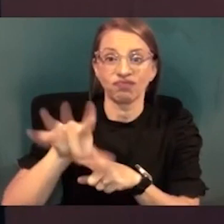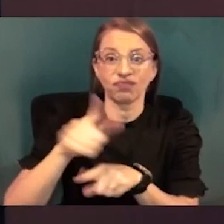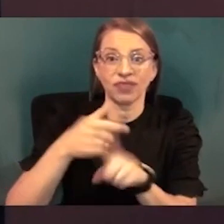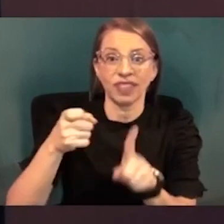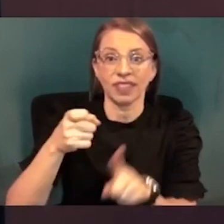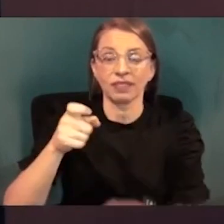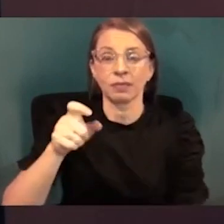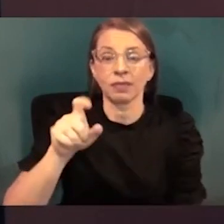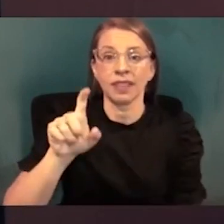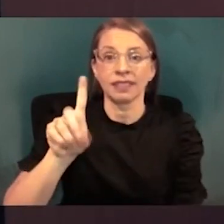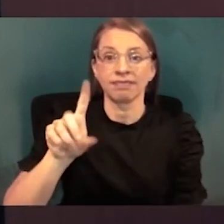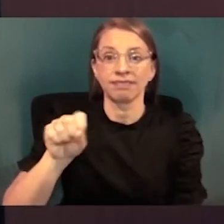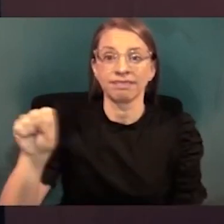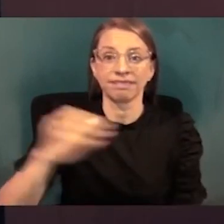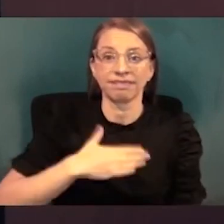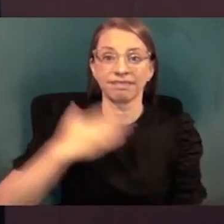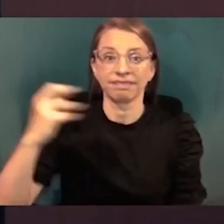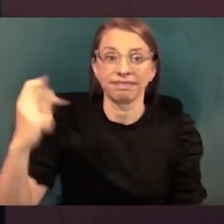with you on this